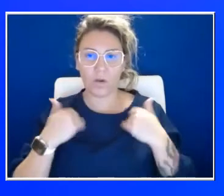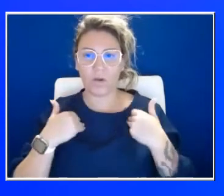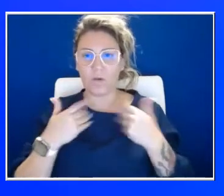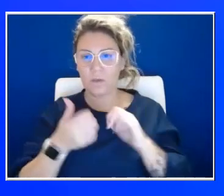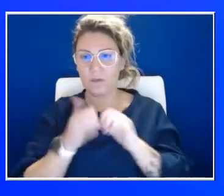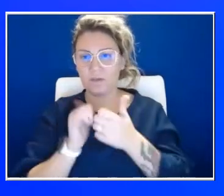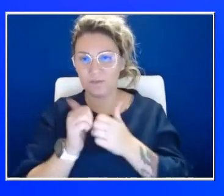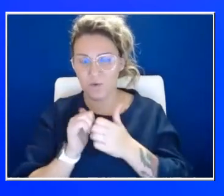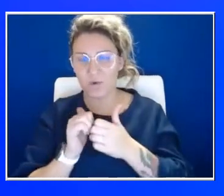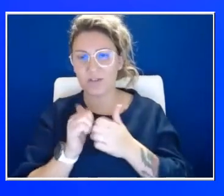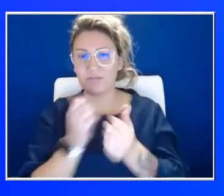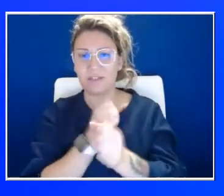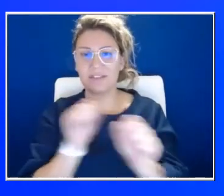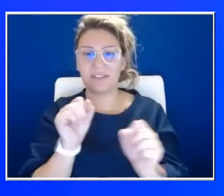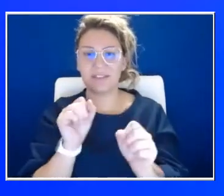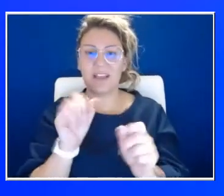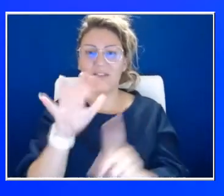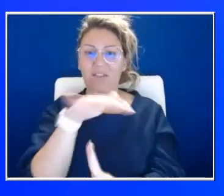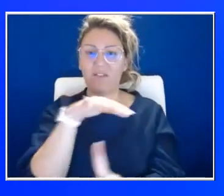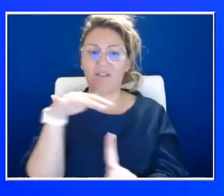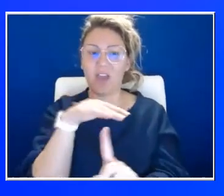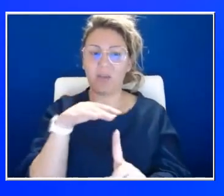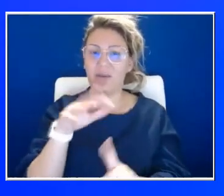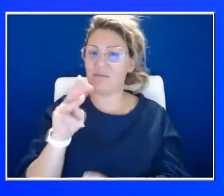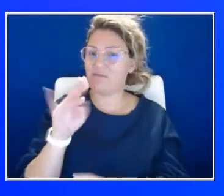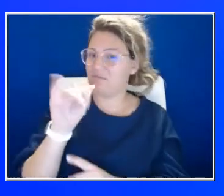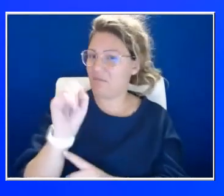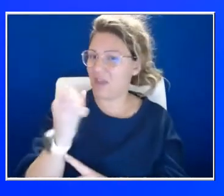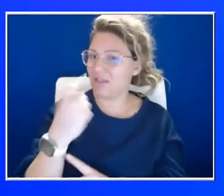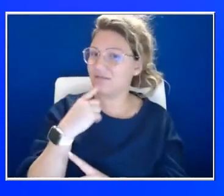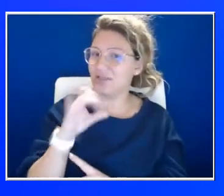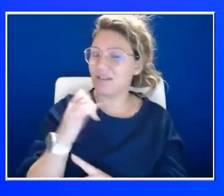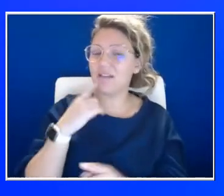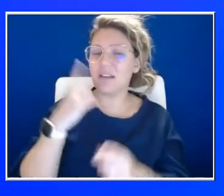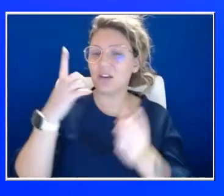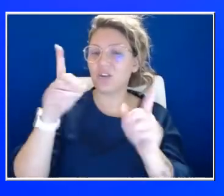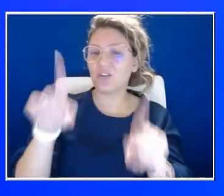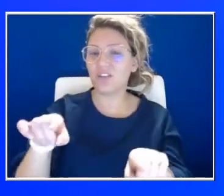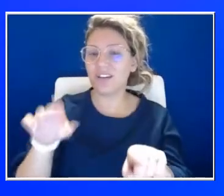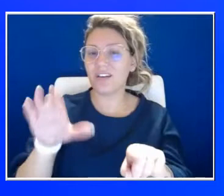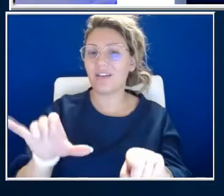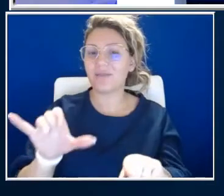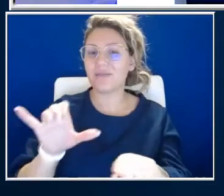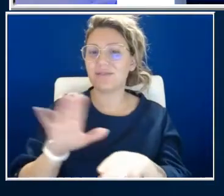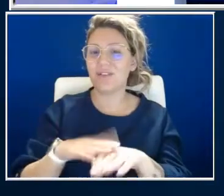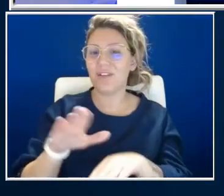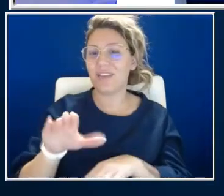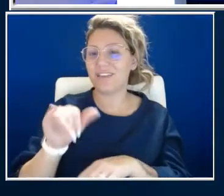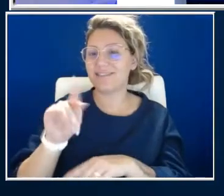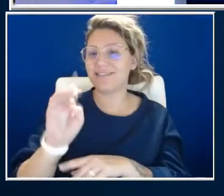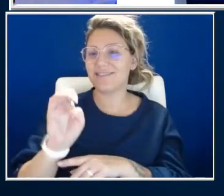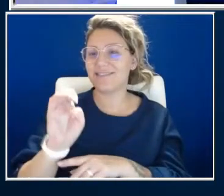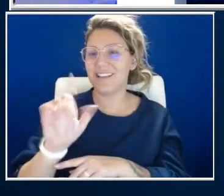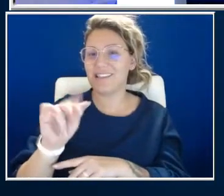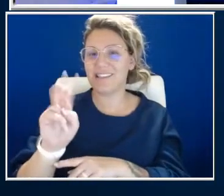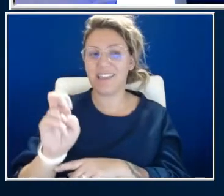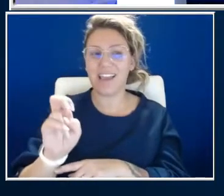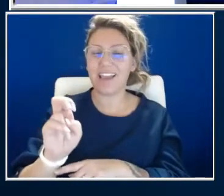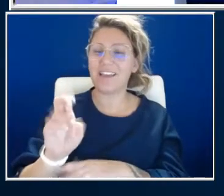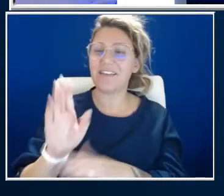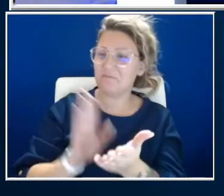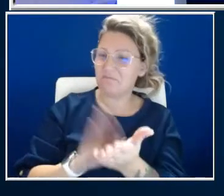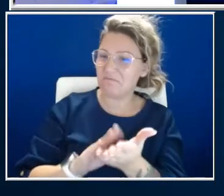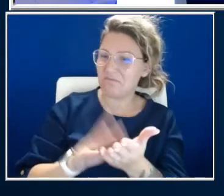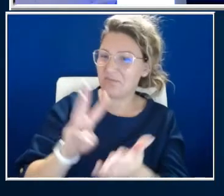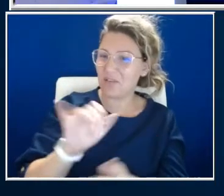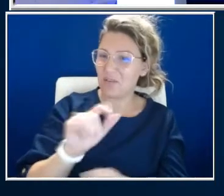safe environment. And that's what Miles just said, and I would agree. I was on that sideline last weekend. And shout out to you, Will. Will learned a